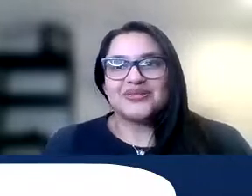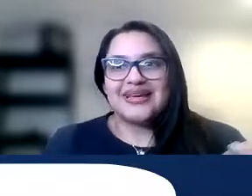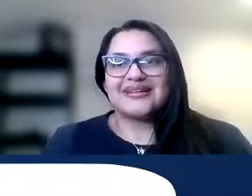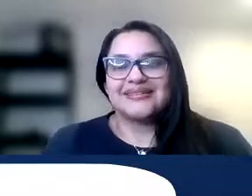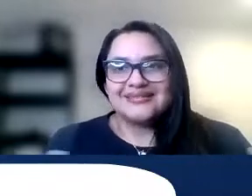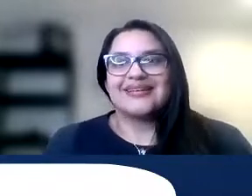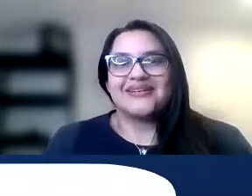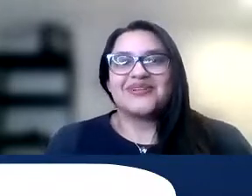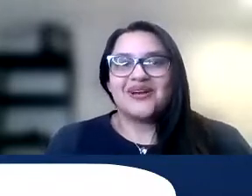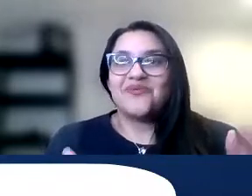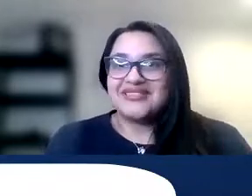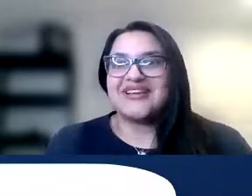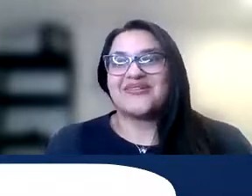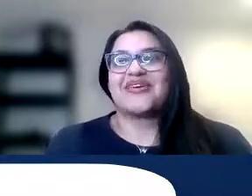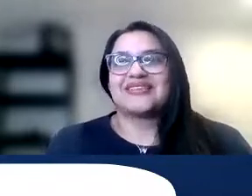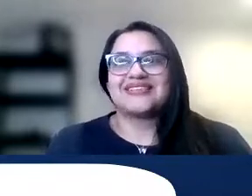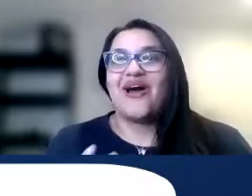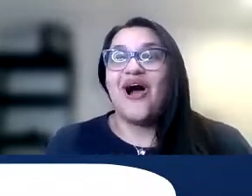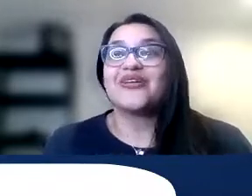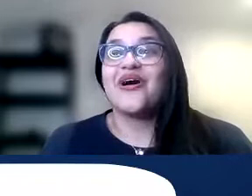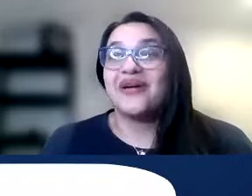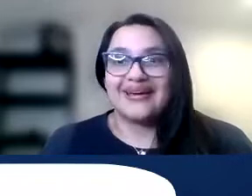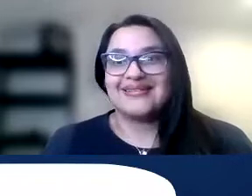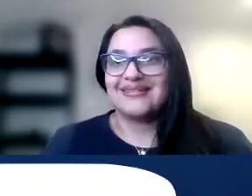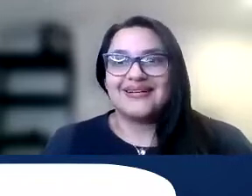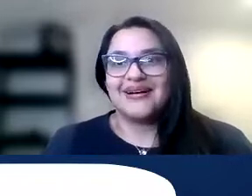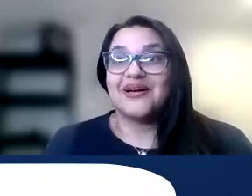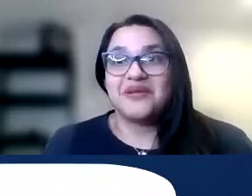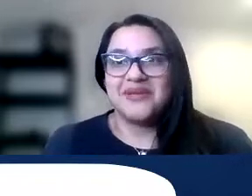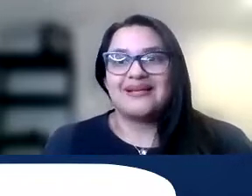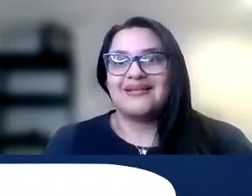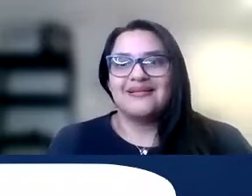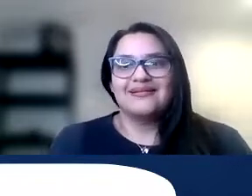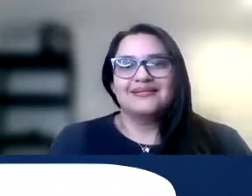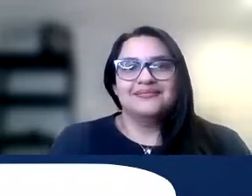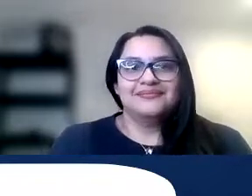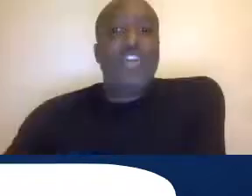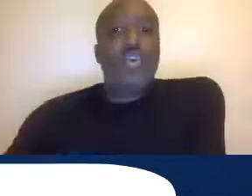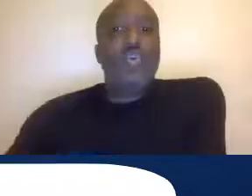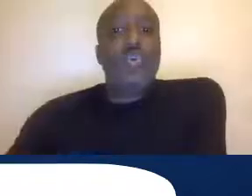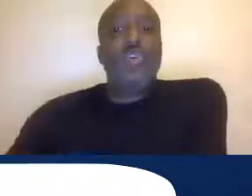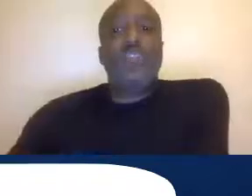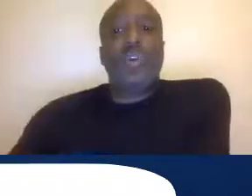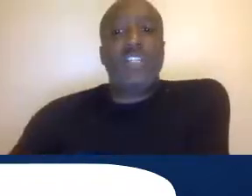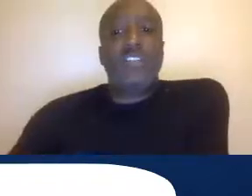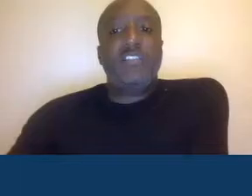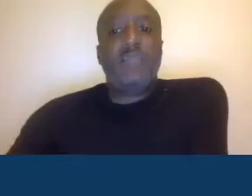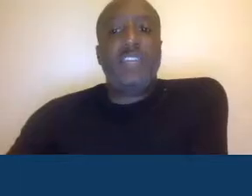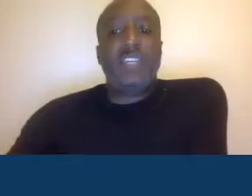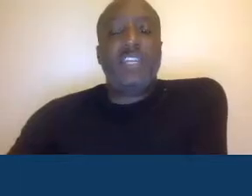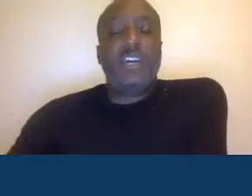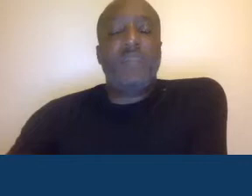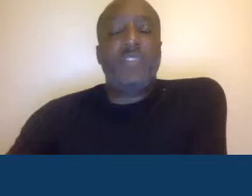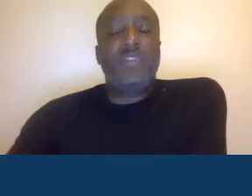is really it's not a once a year thing. This is an ongoing commitment. And who can run to